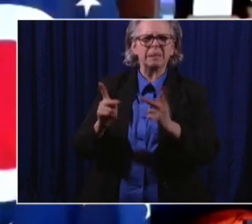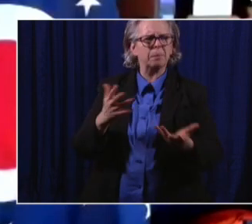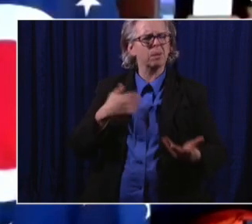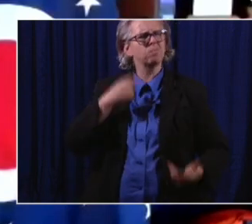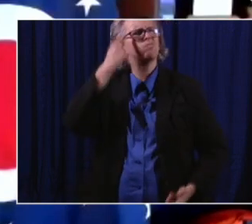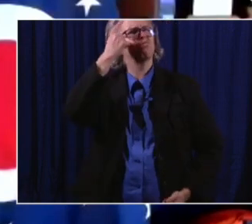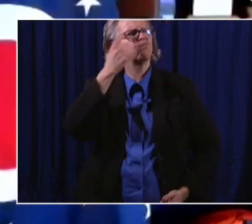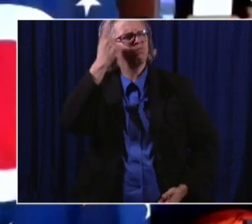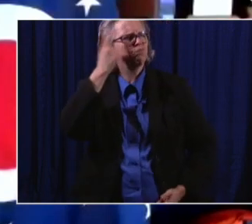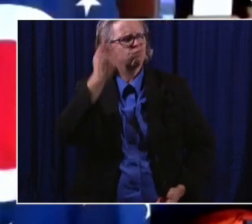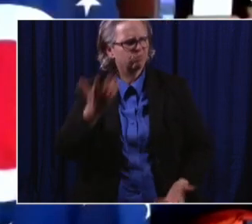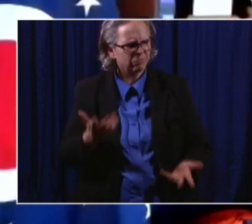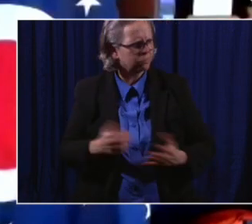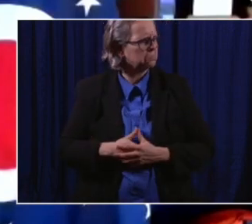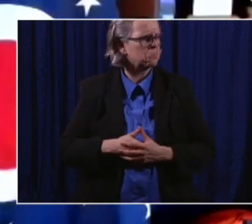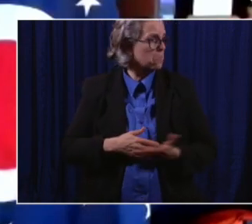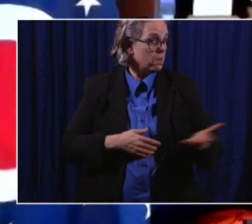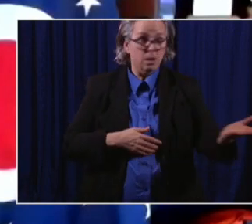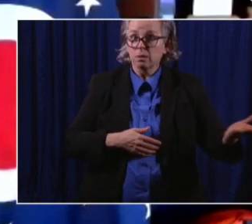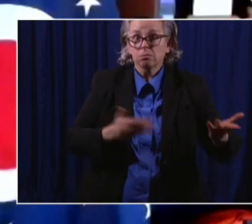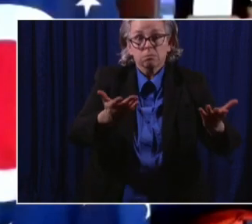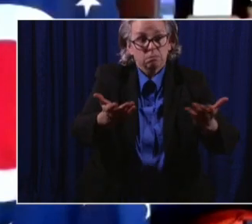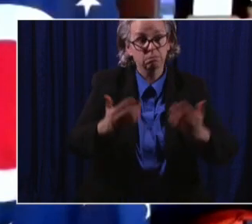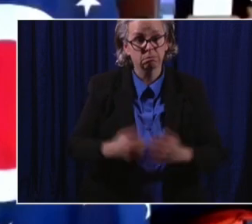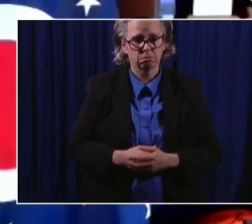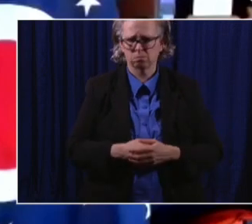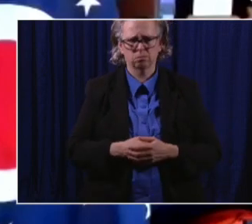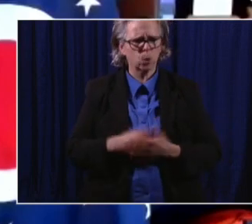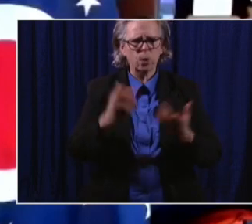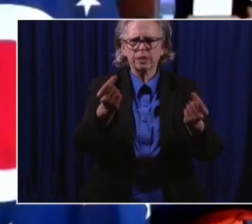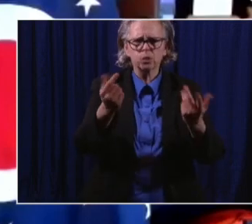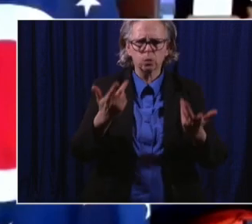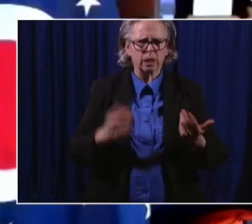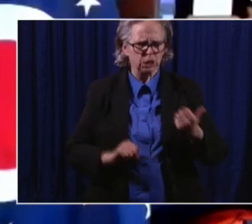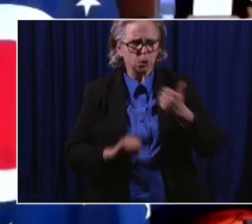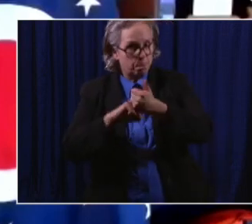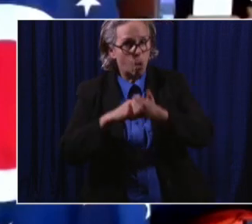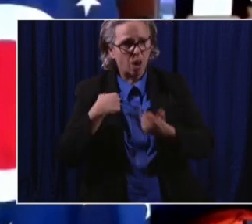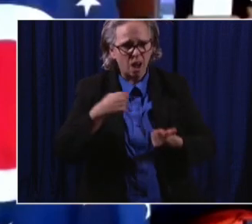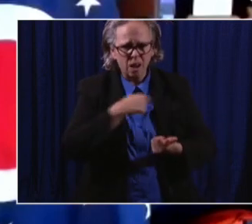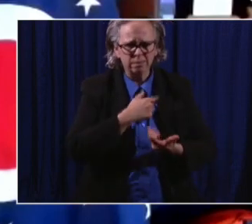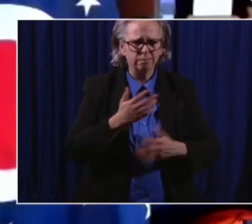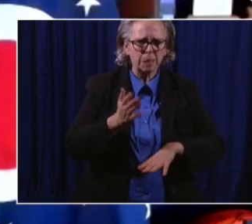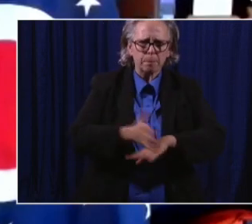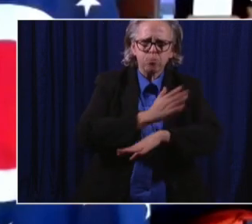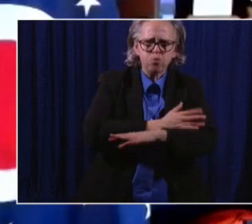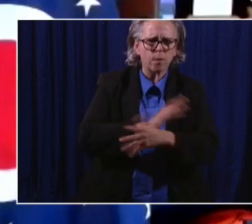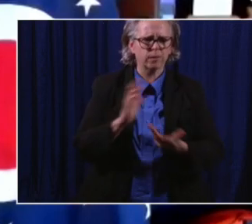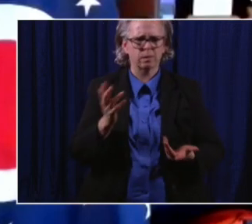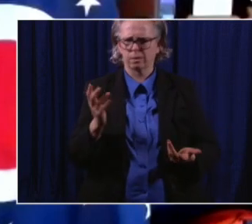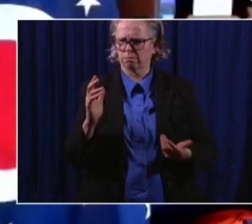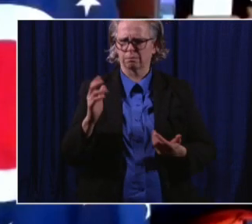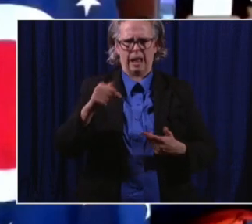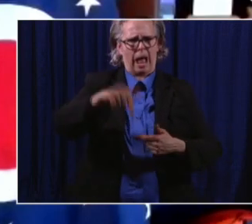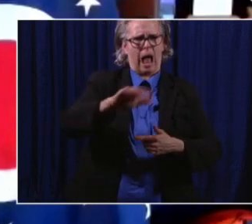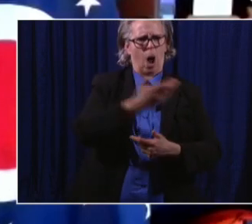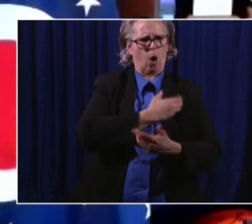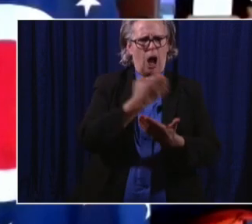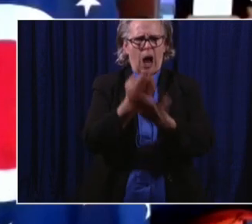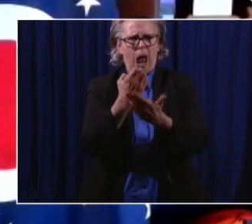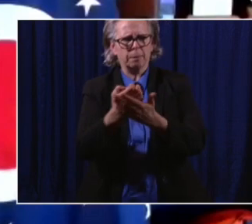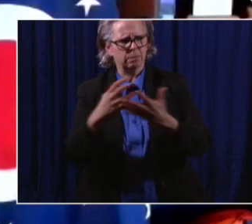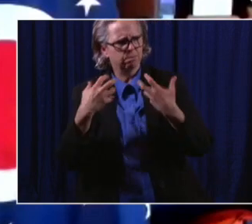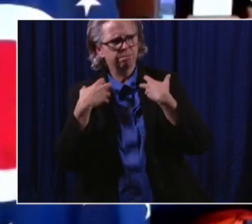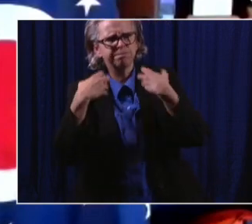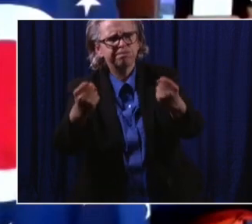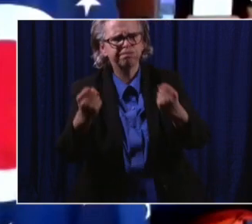help contribute to the health and the health of our state and also grow the economy at the same time. We announced